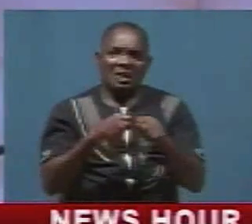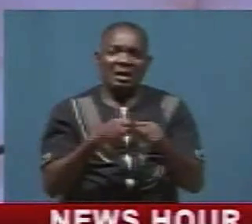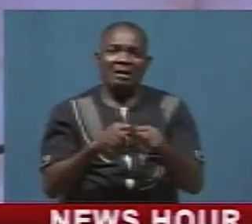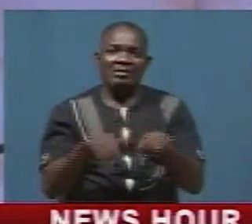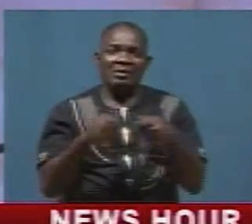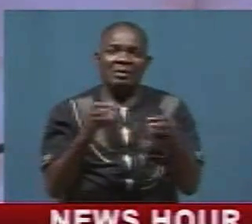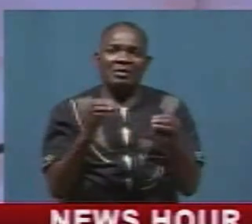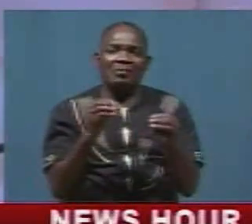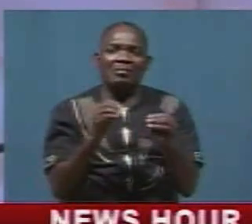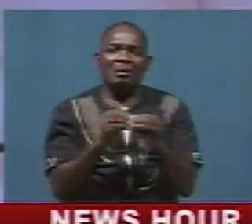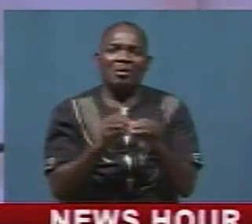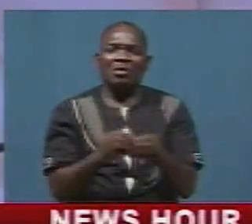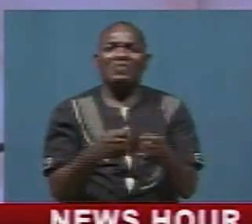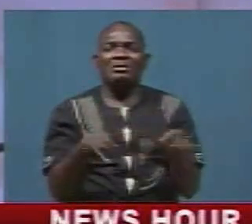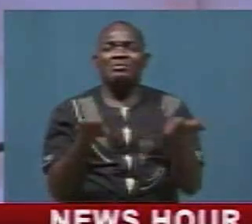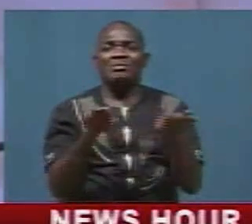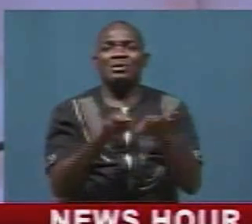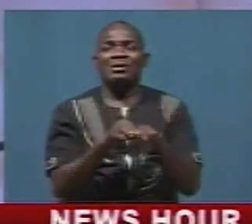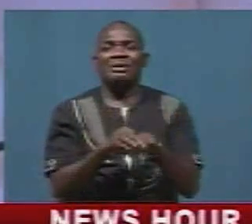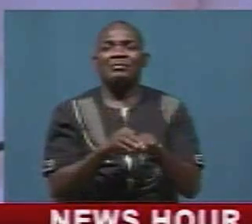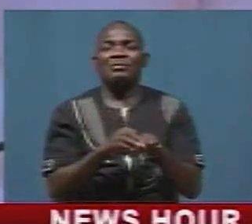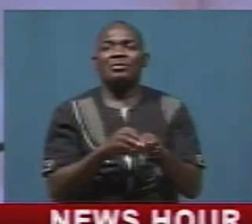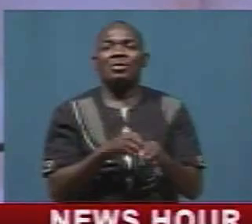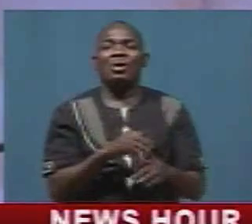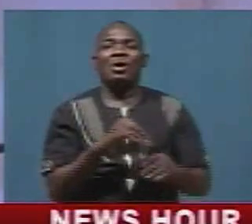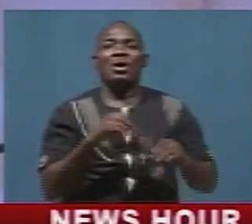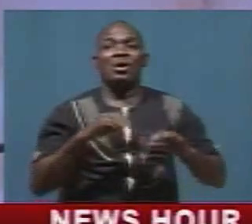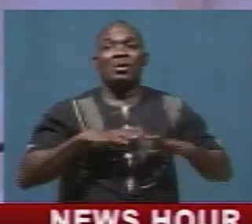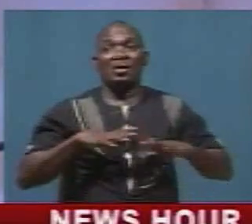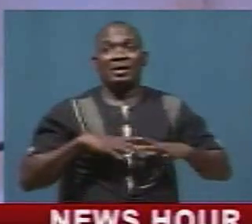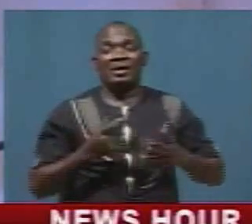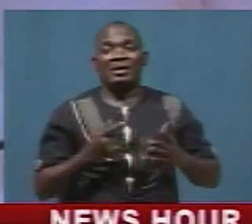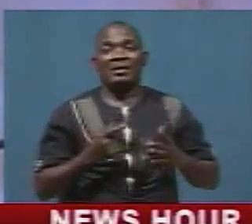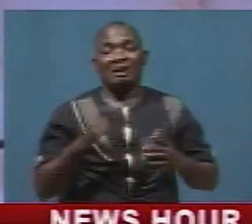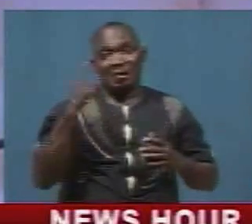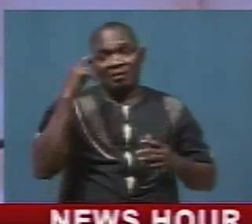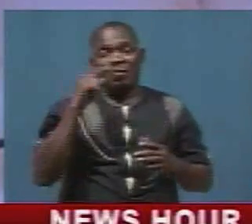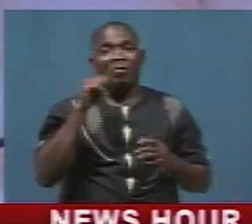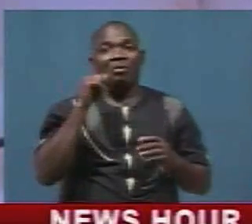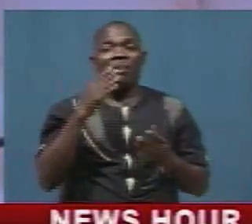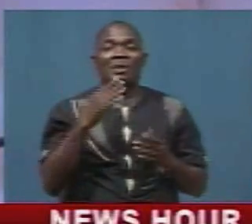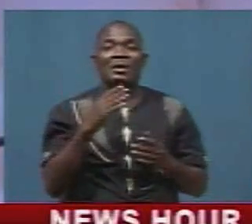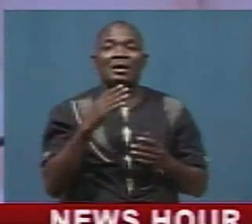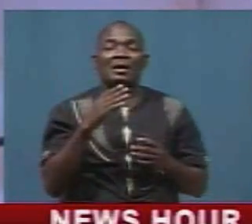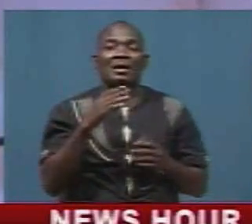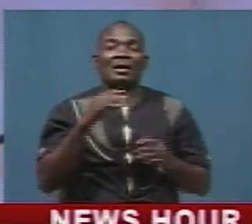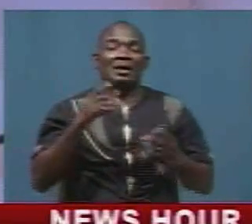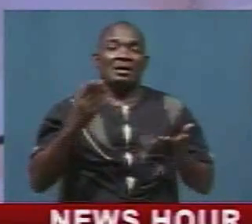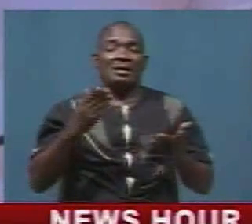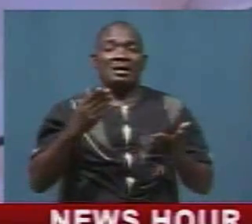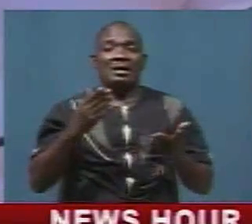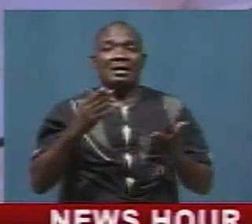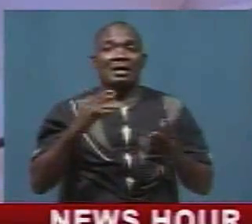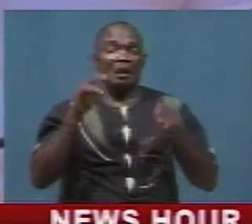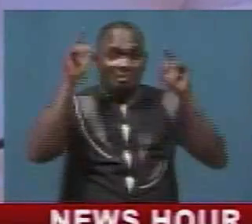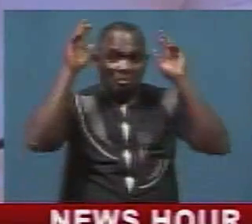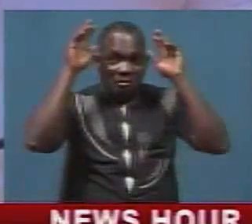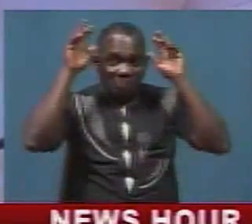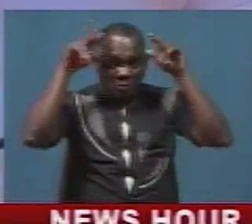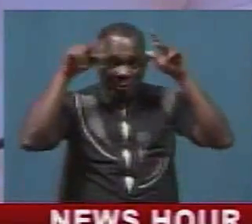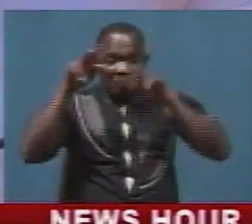holiday. I can see me, you know, it the other and it the future at the prayer. You know, for year the national holiday and this